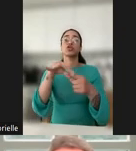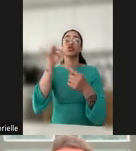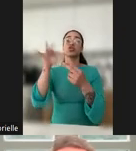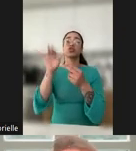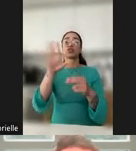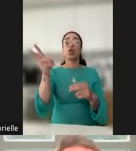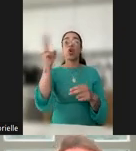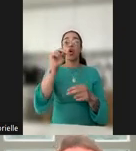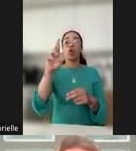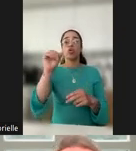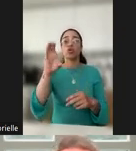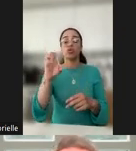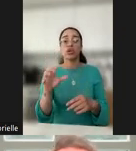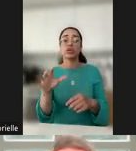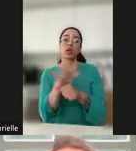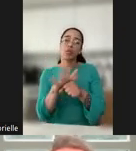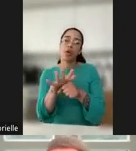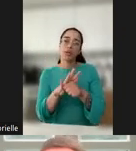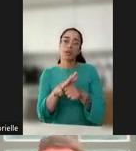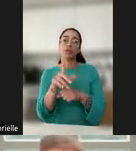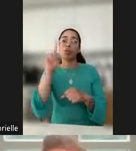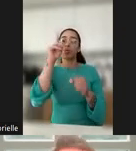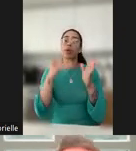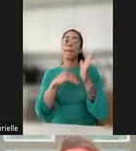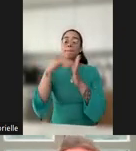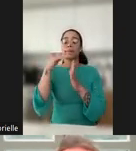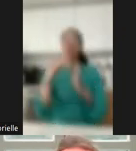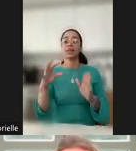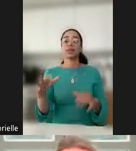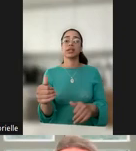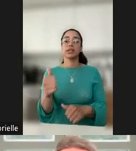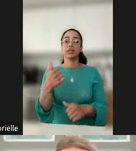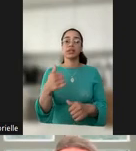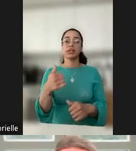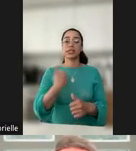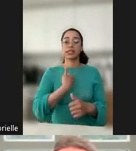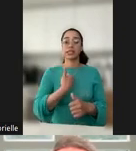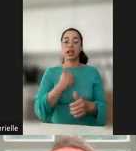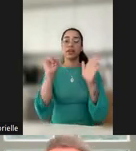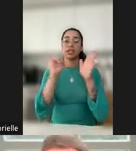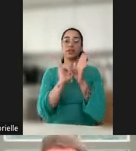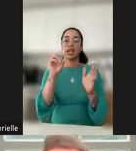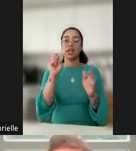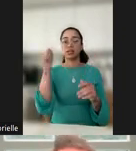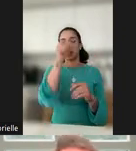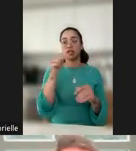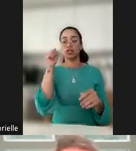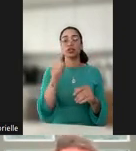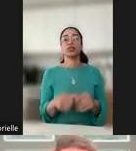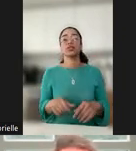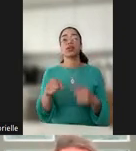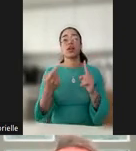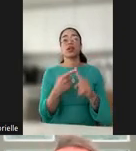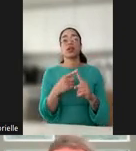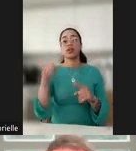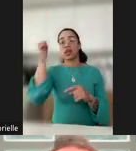Approximately 1 million individuals self-identified as Asians. And then the nation's Asian populations rose to